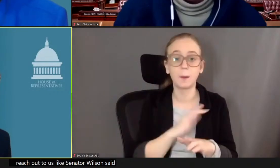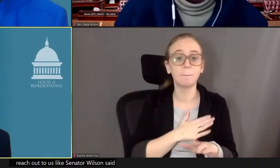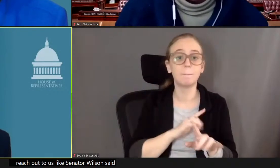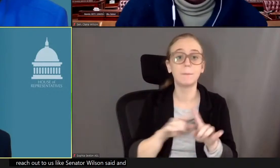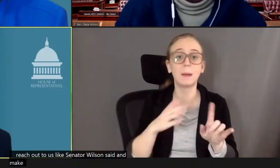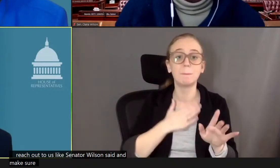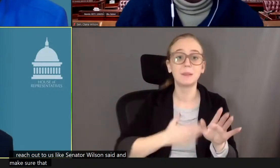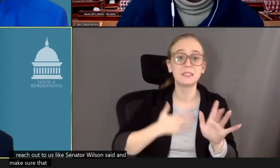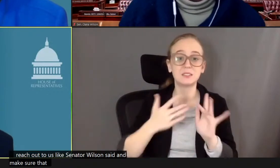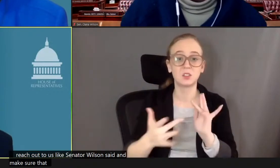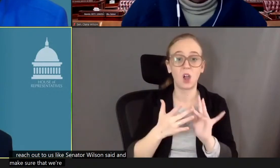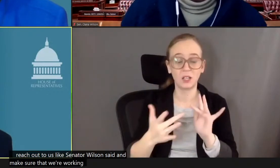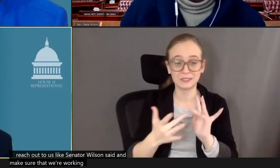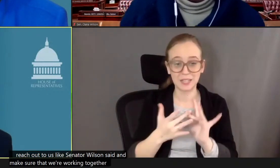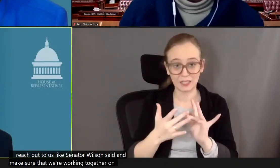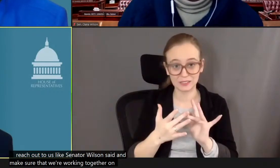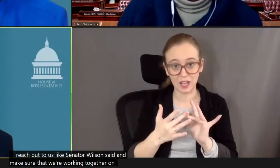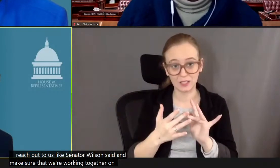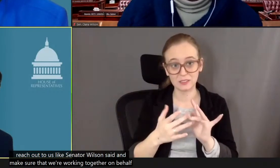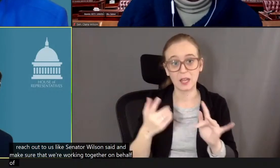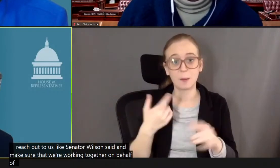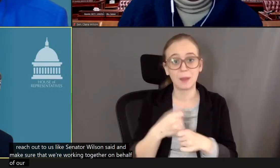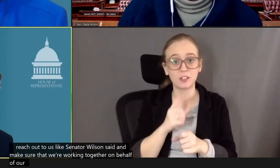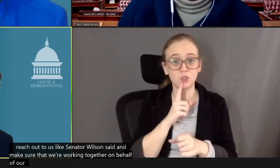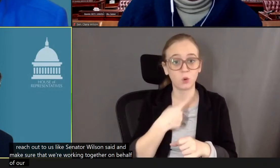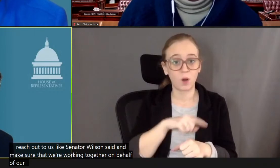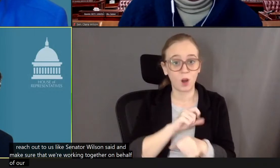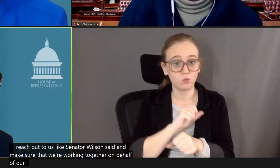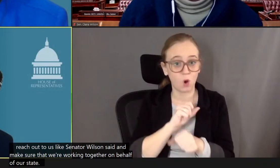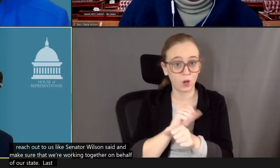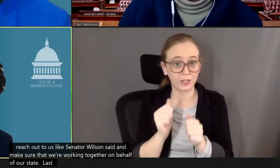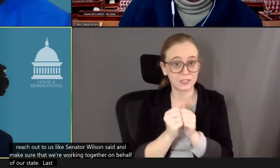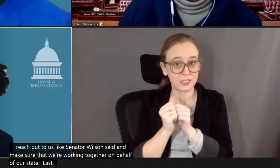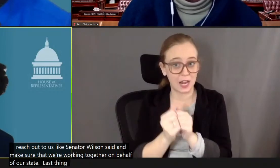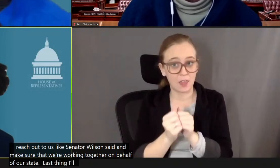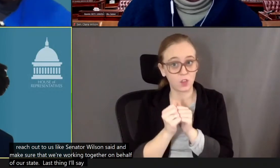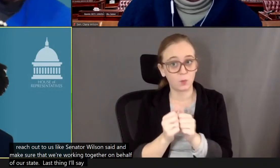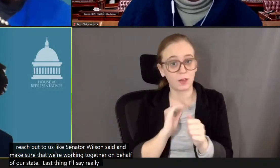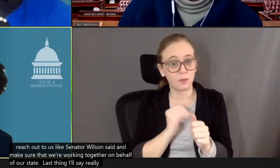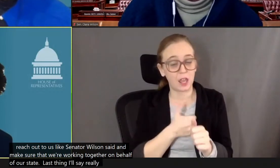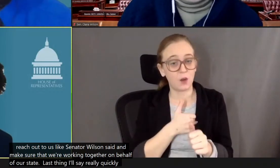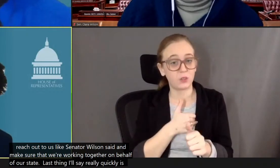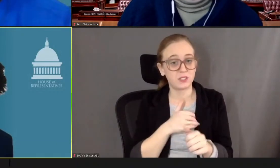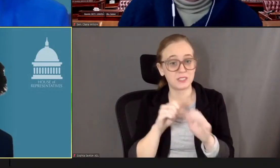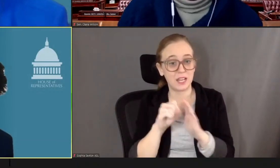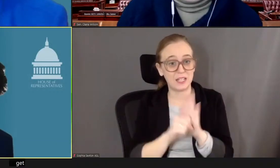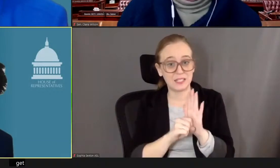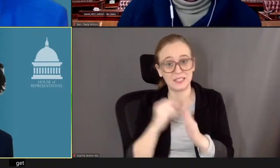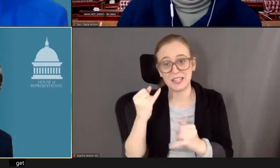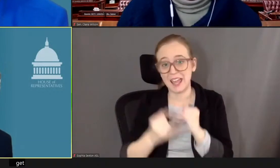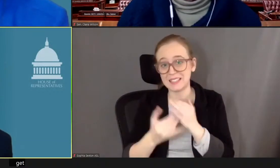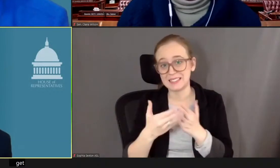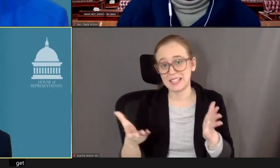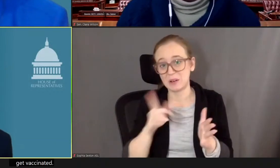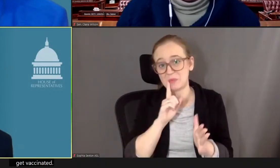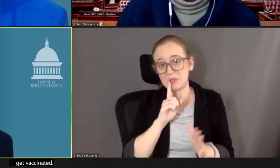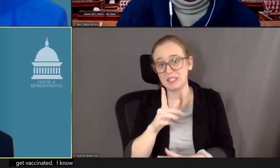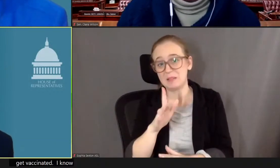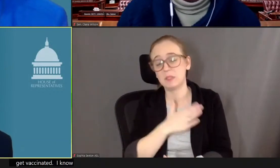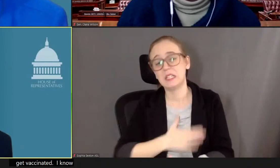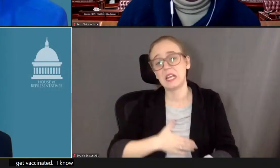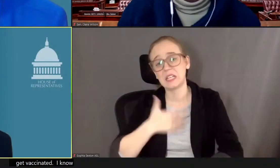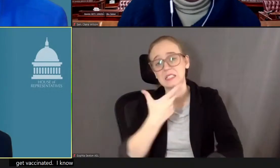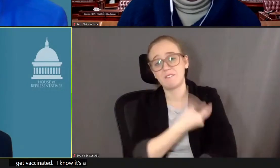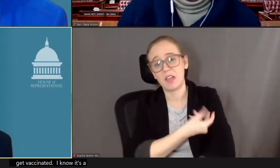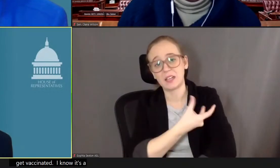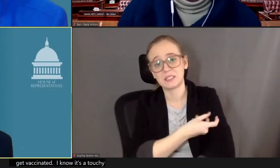we're working together on behalf of our state. The last thing I'll say really quickly is get vaccinated. I know it's a touchy issue in some